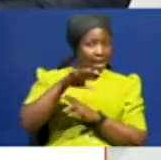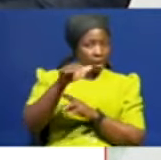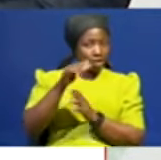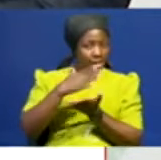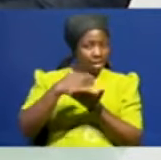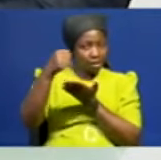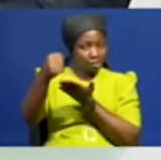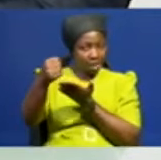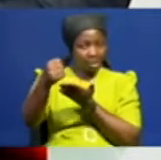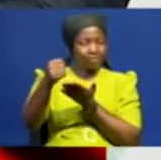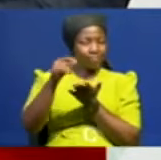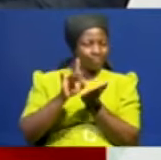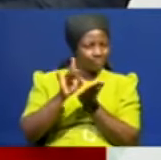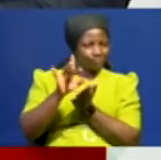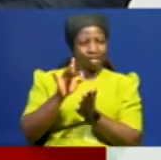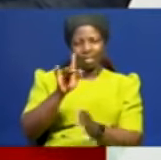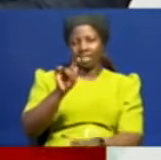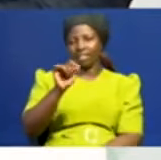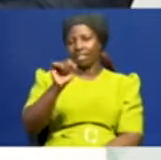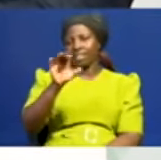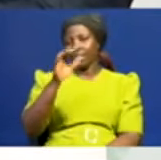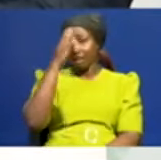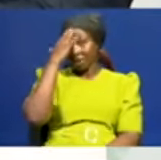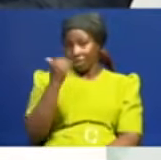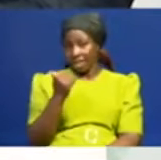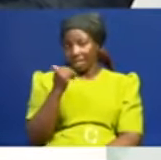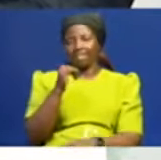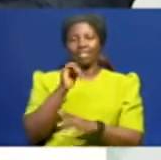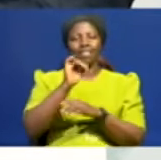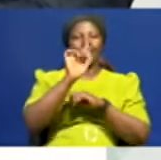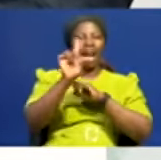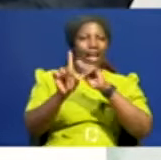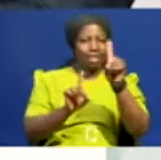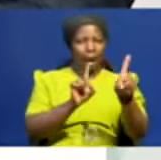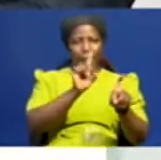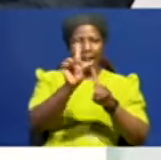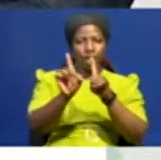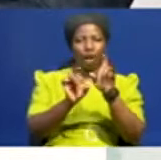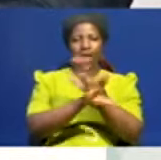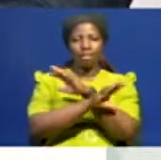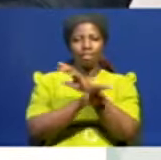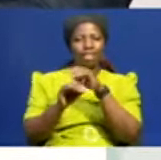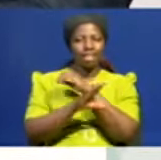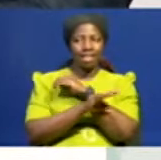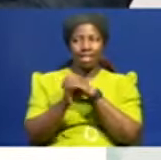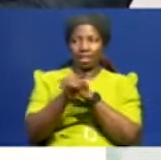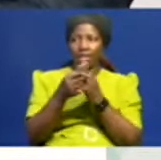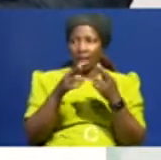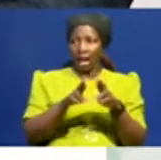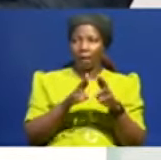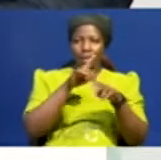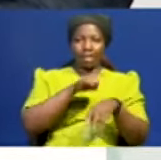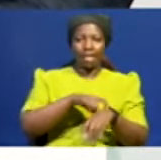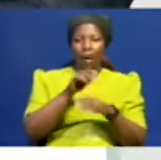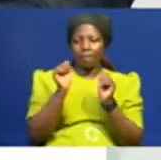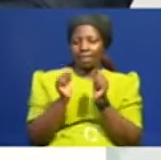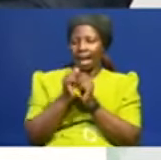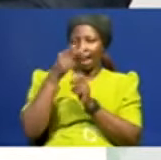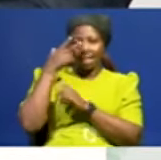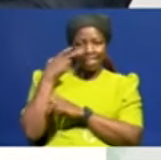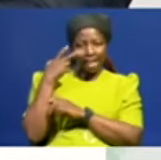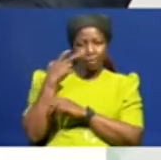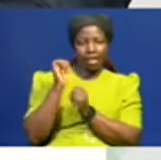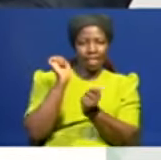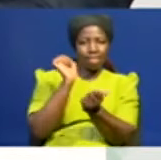Teacher Service Commission, TSC, over exam malpractices. It's coming a day after 10 suspects were apprehended